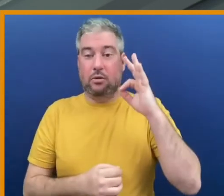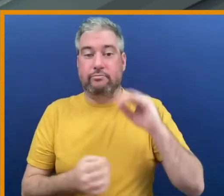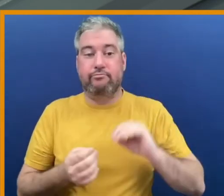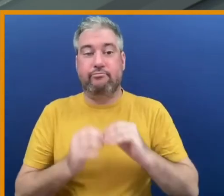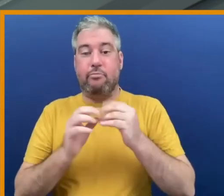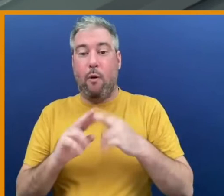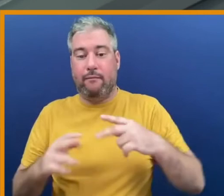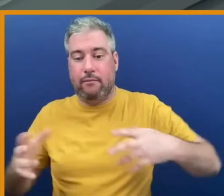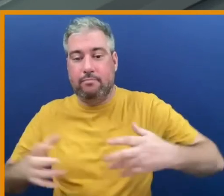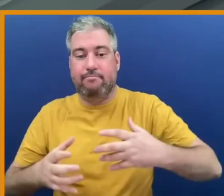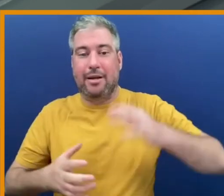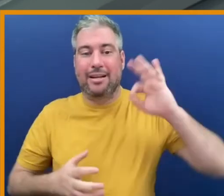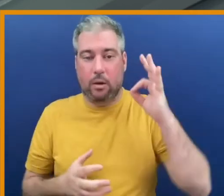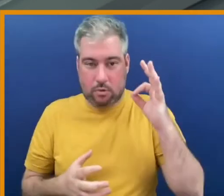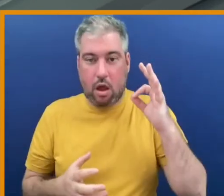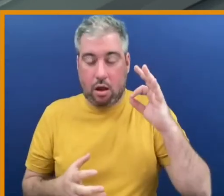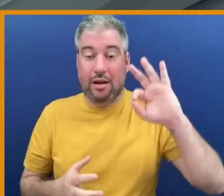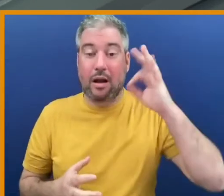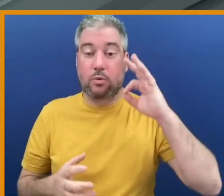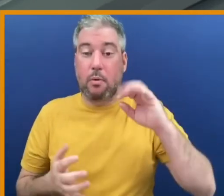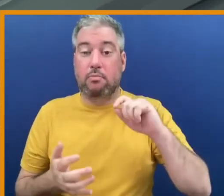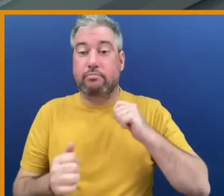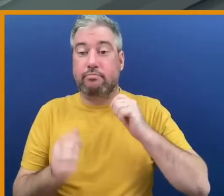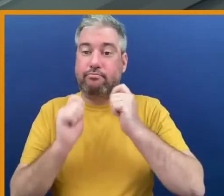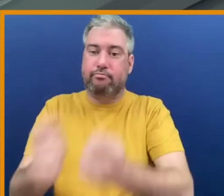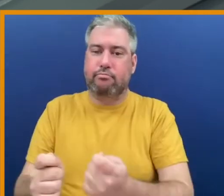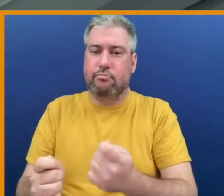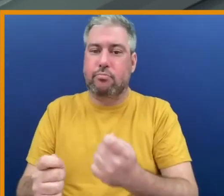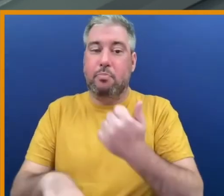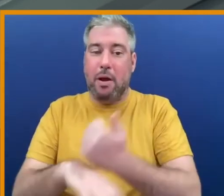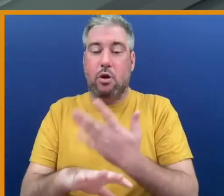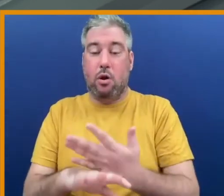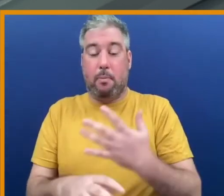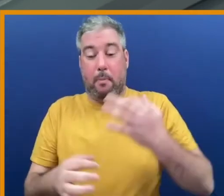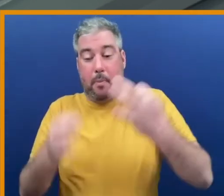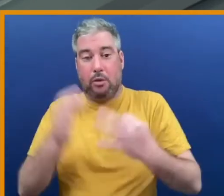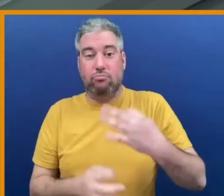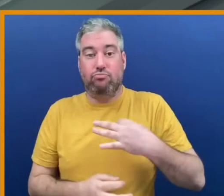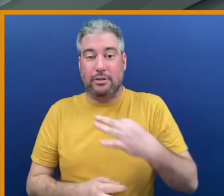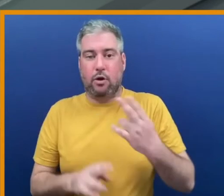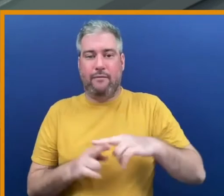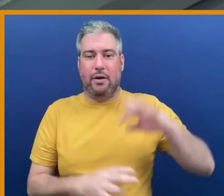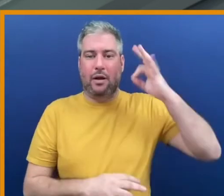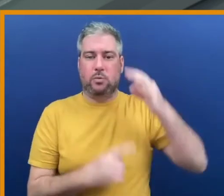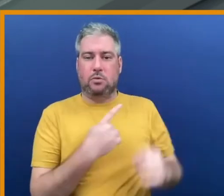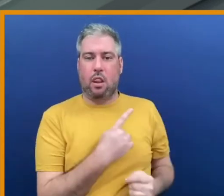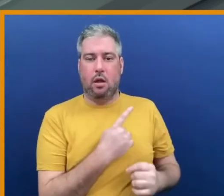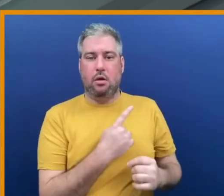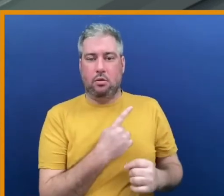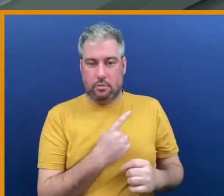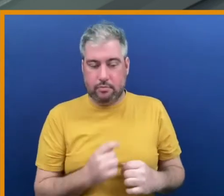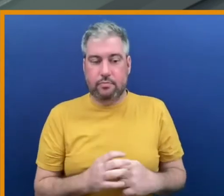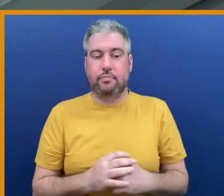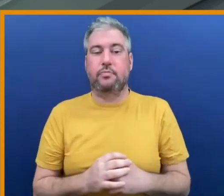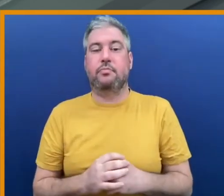have councillors ruling on councillors. And in Parliament, you have MPs ruling on MPs. You need to have